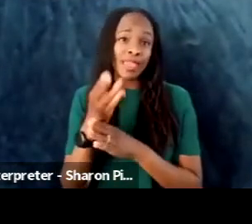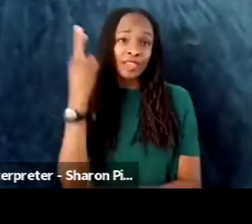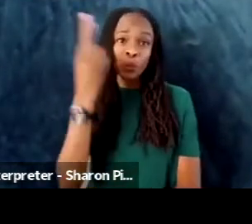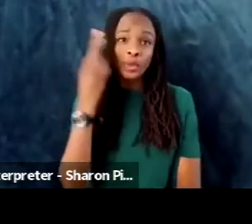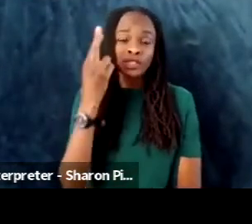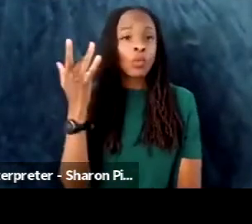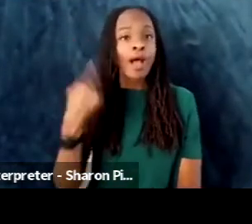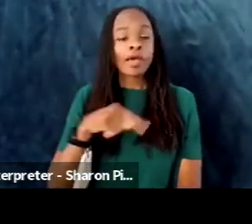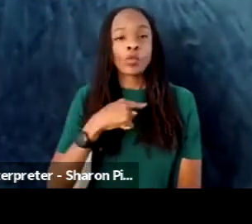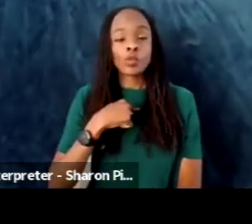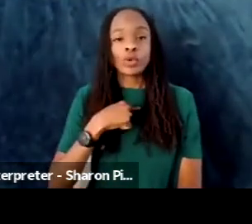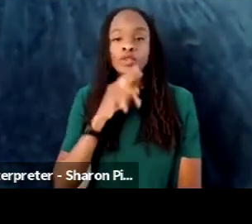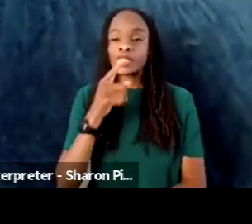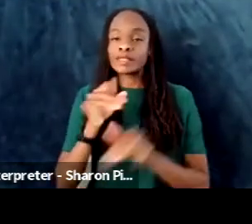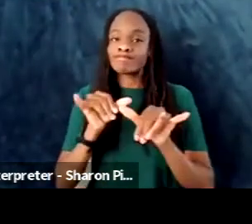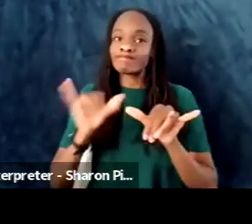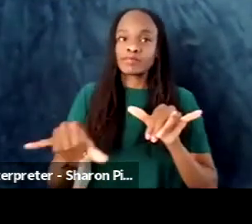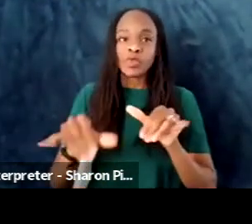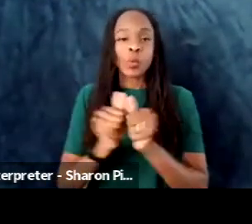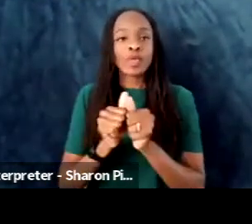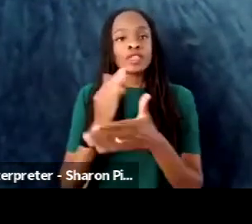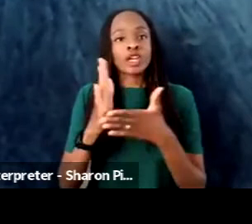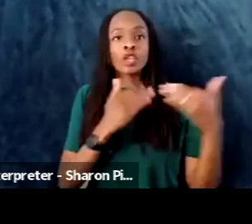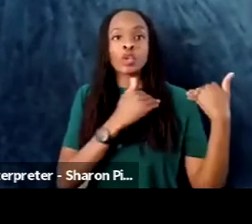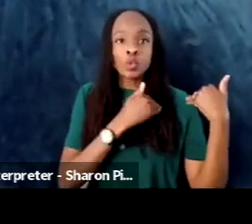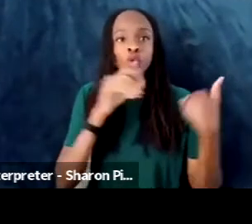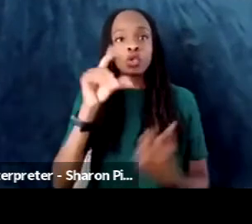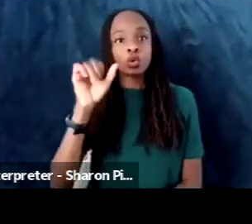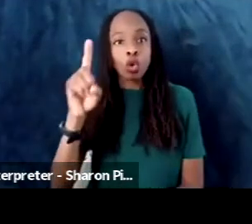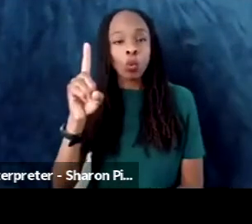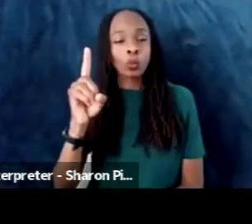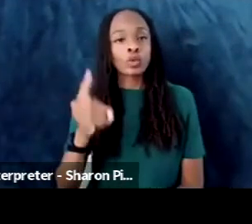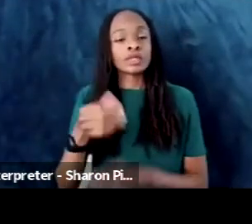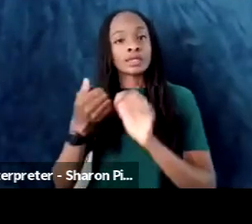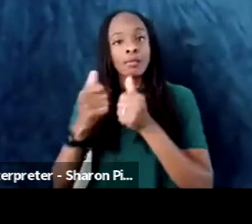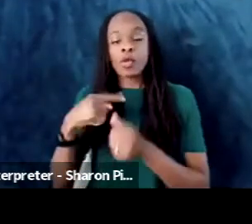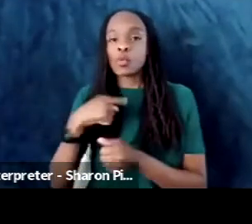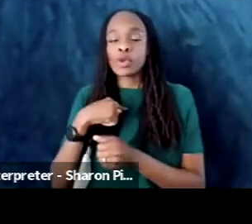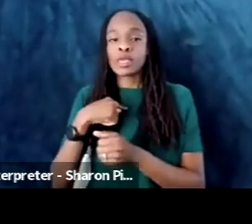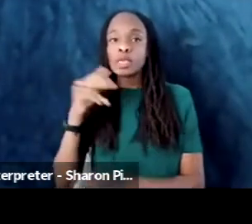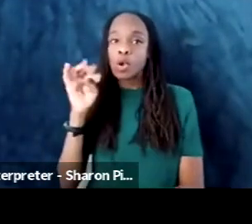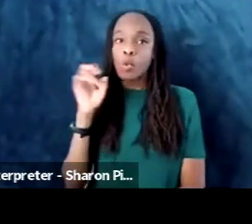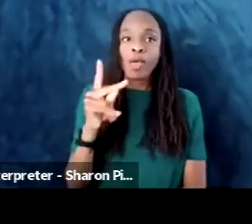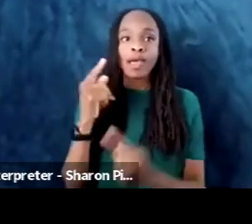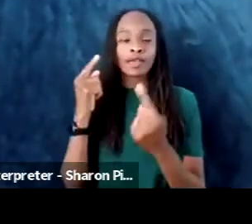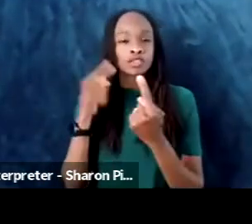we stuck to the Share the Load campaign, and we have revisited it every year, and we've refreshed it every